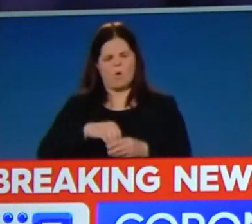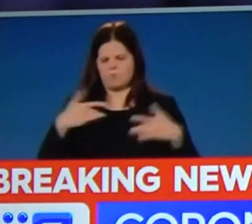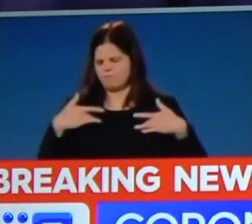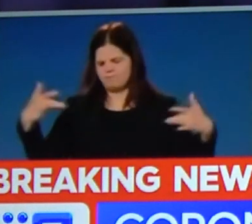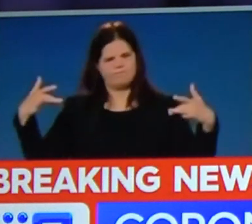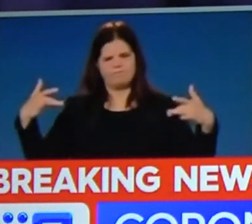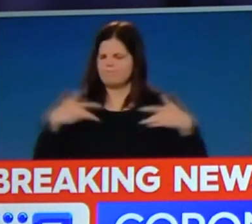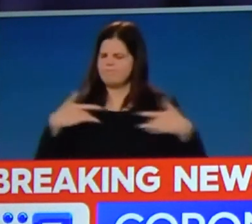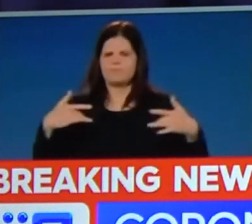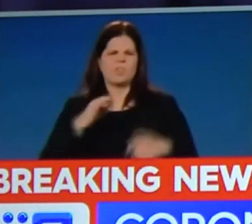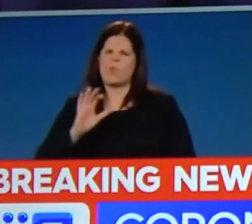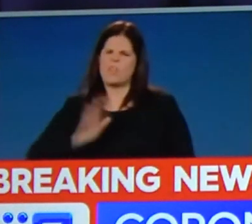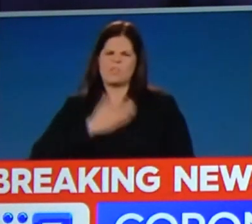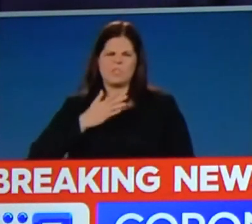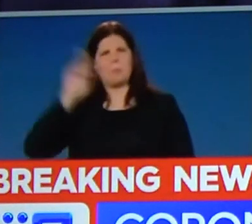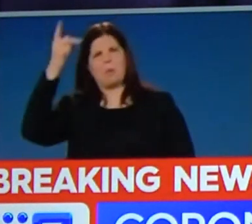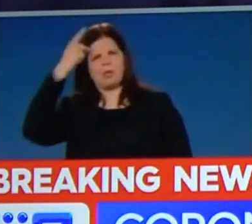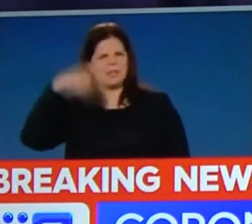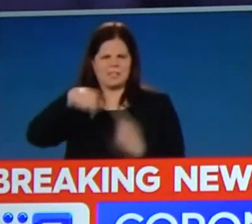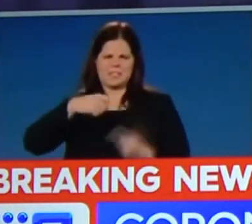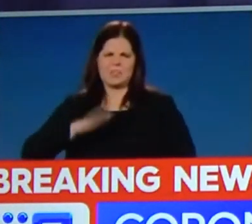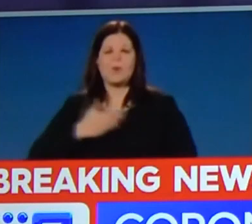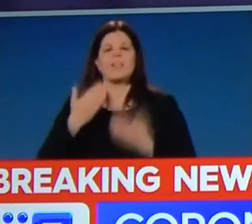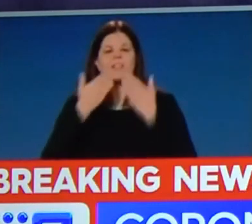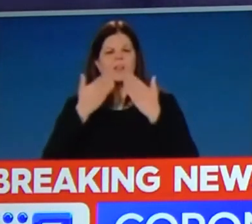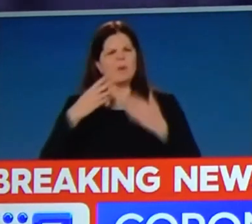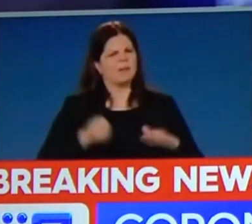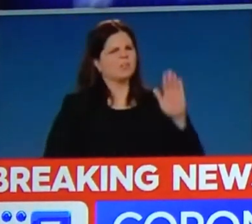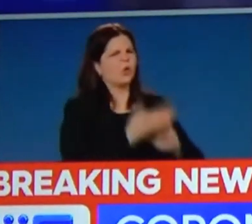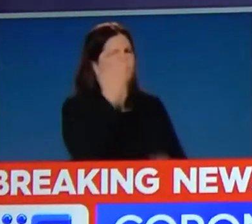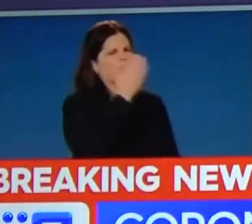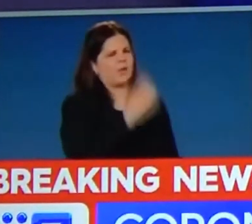interested in the politics. Thank you very much. No, I have to go. I'm sorry, I've got to pack.